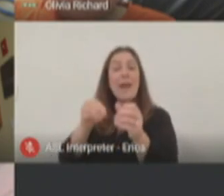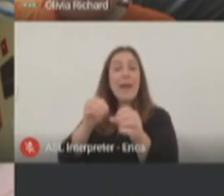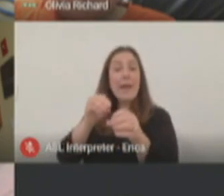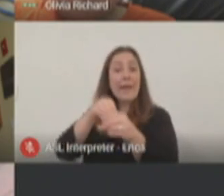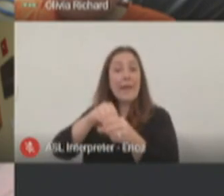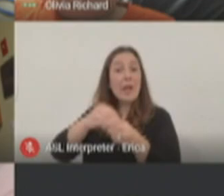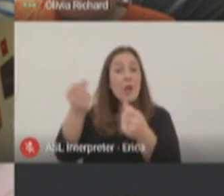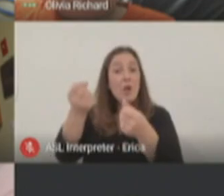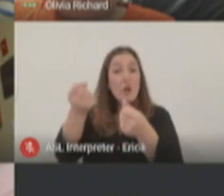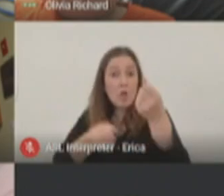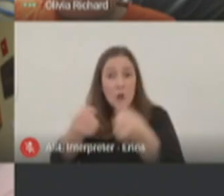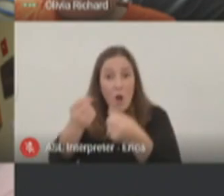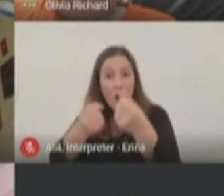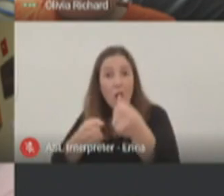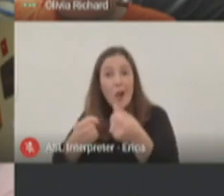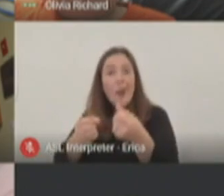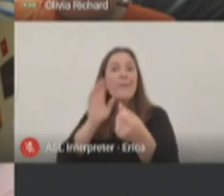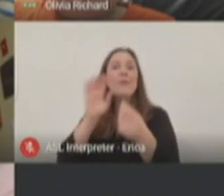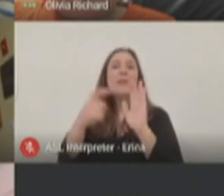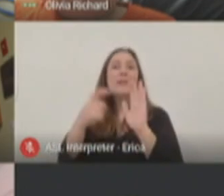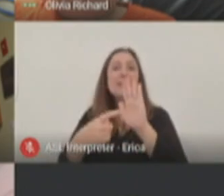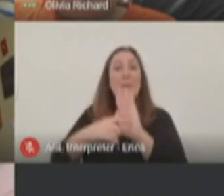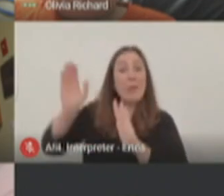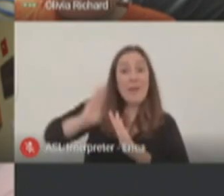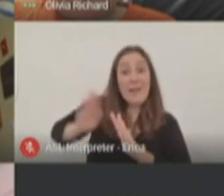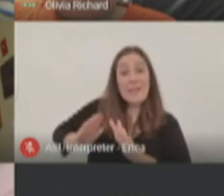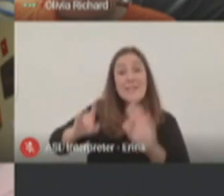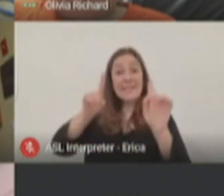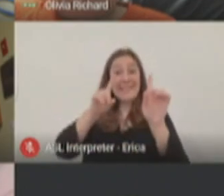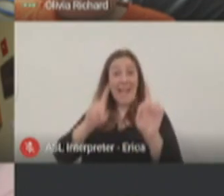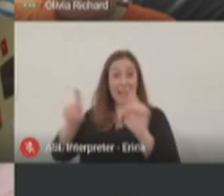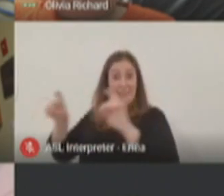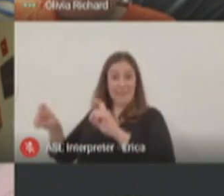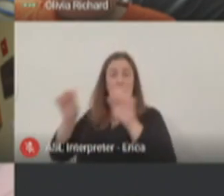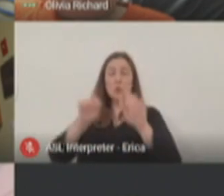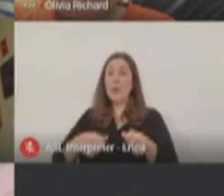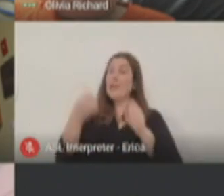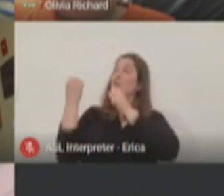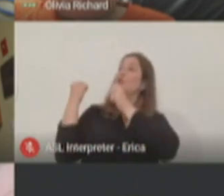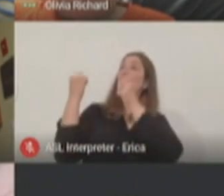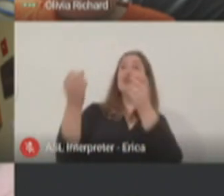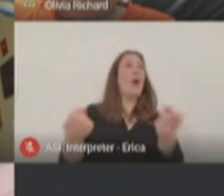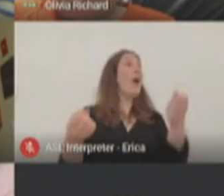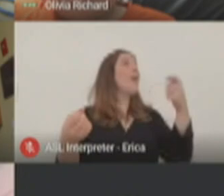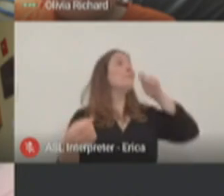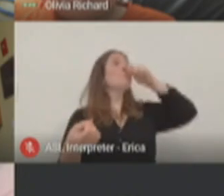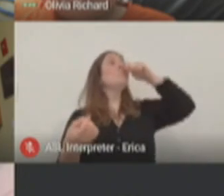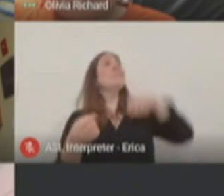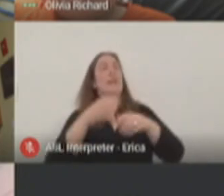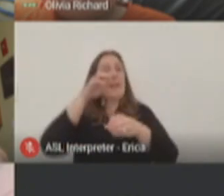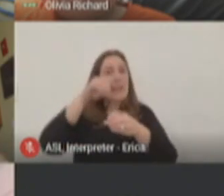for testing, would they be able to do in-car vaccinations?